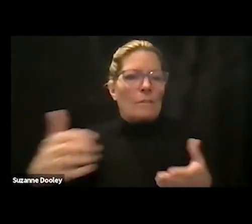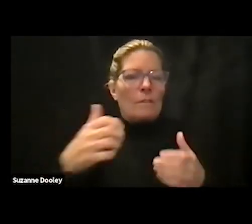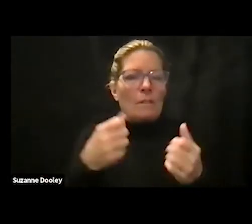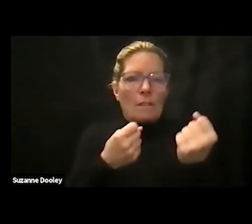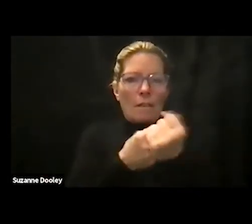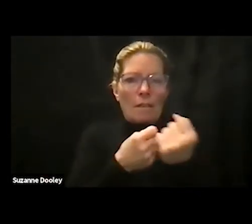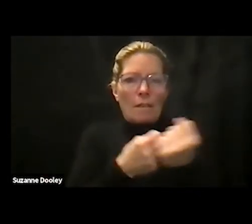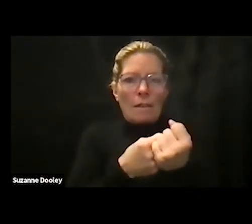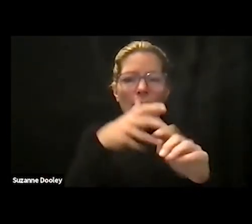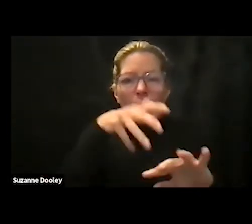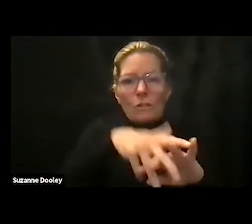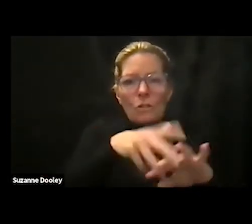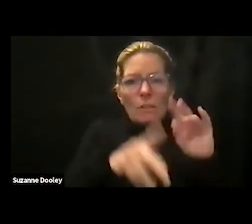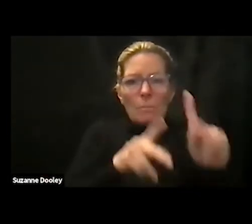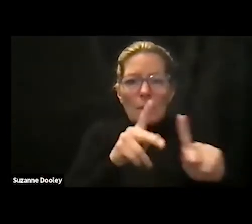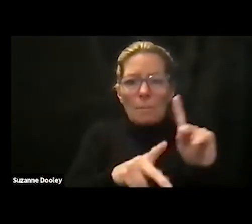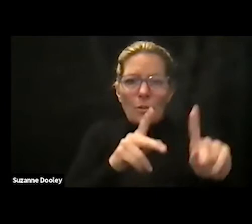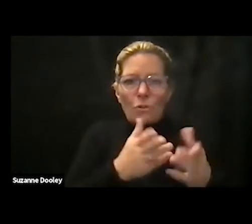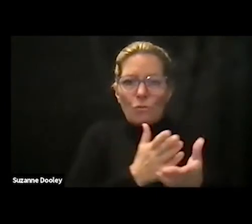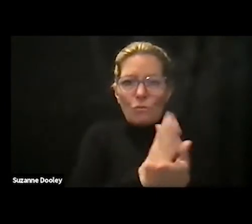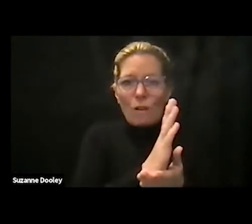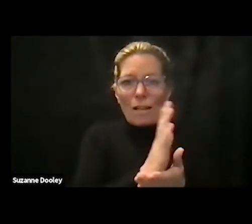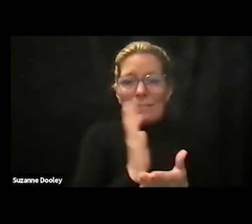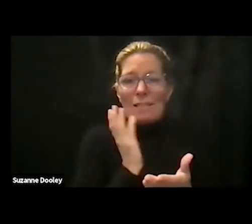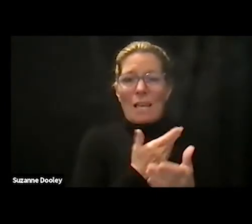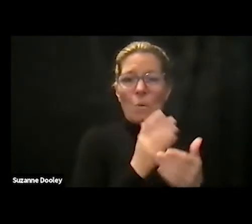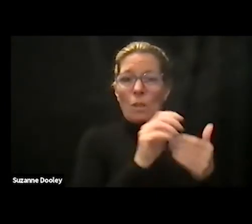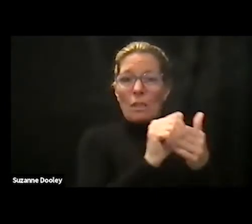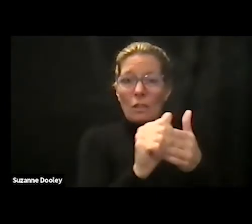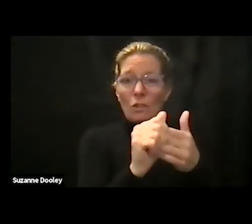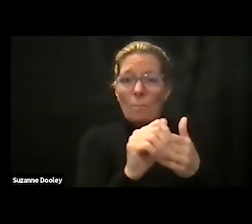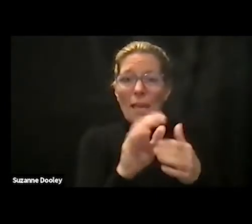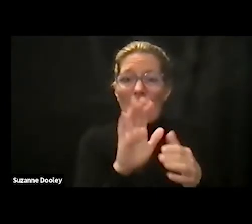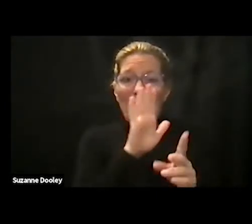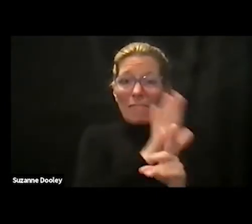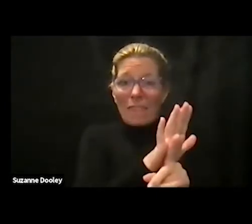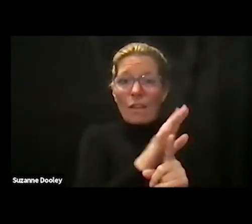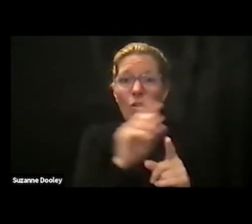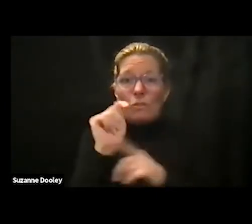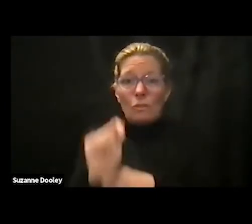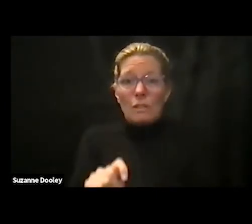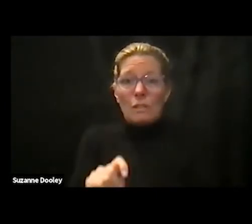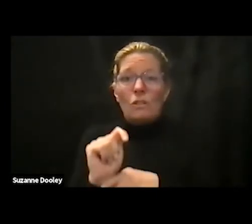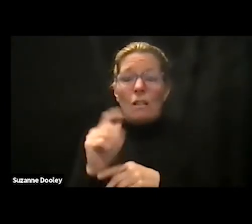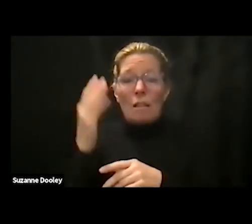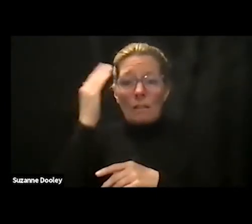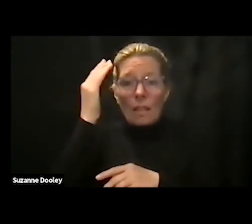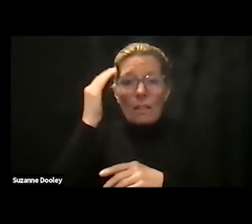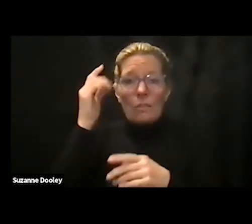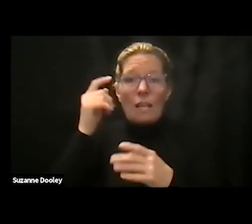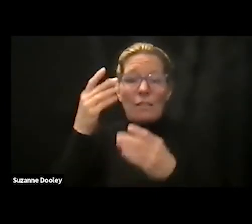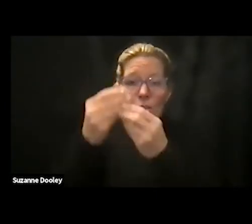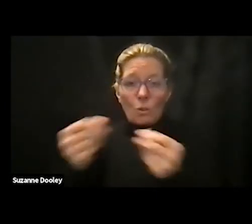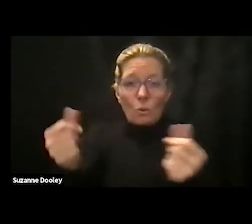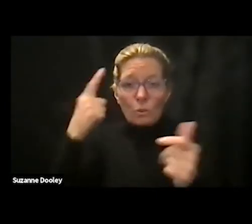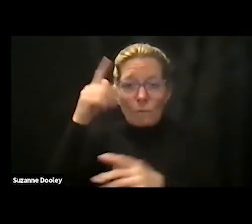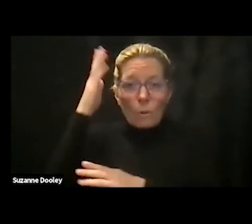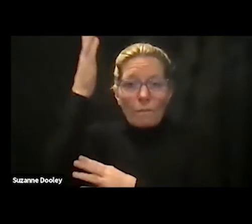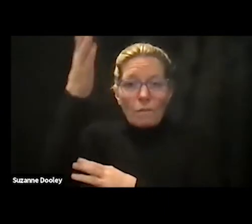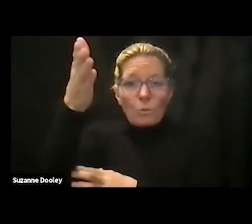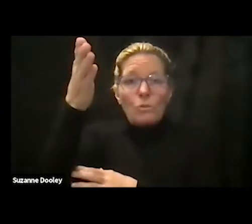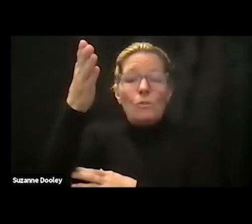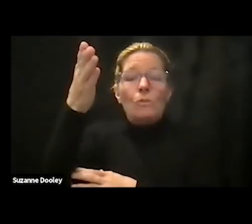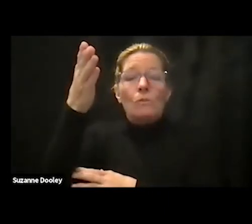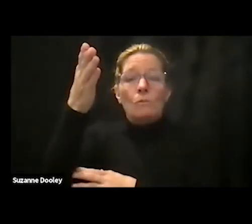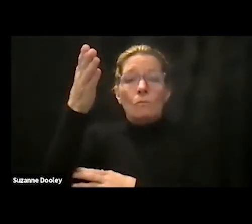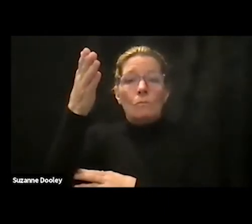peoples' rights, our leadership, and their traditional knowledge as we're thinking about solutions for the future. And just